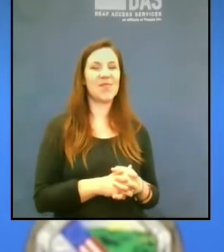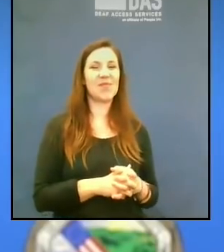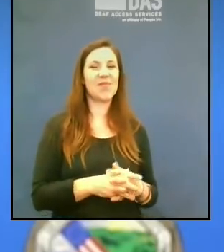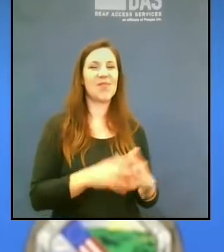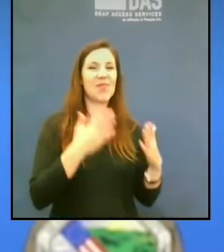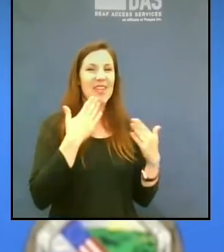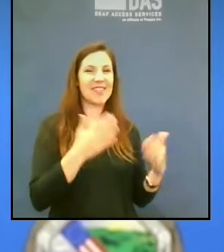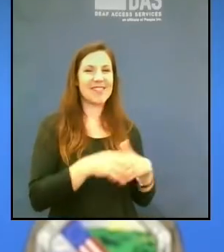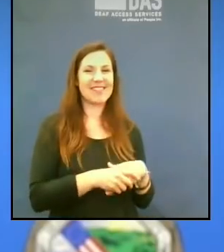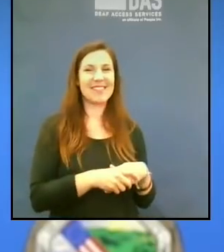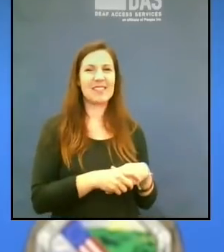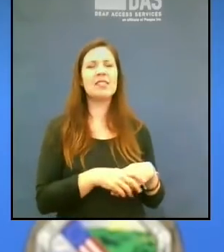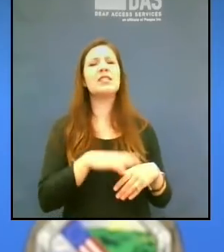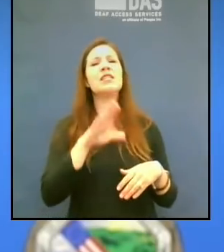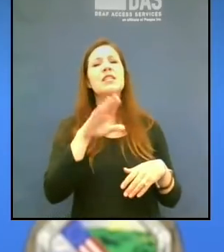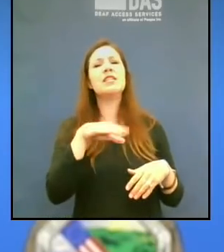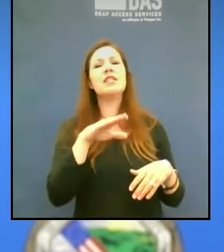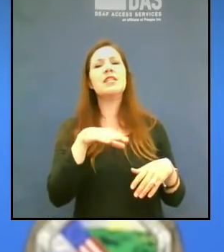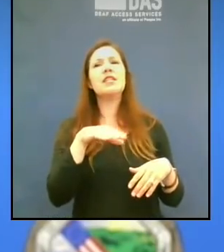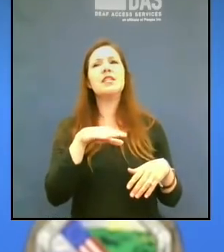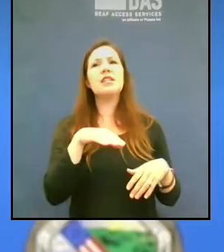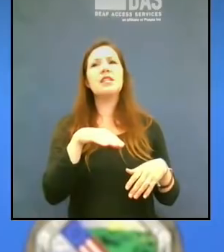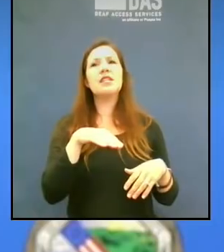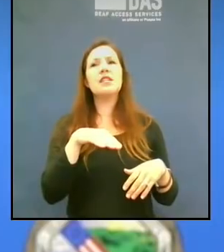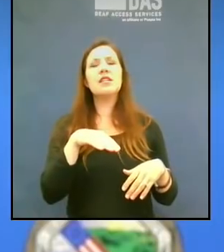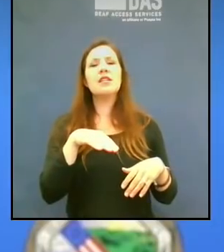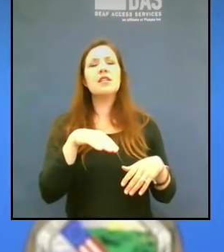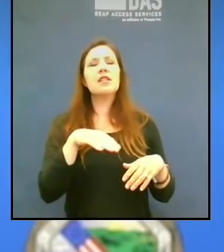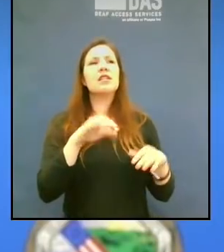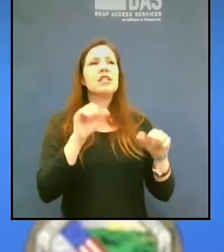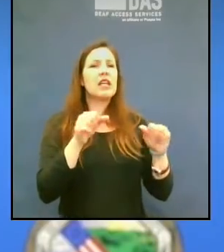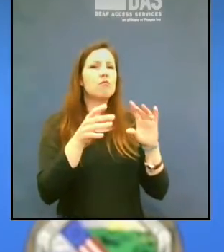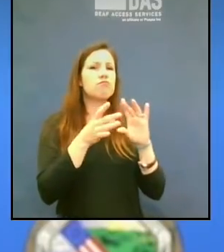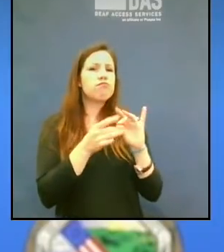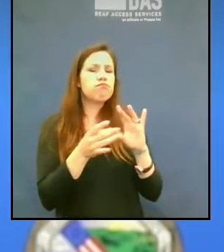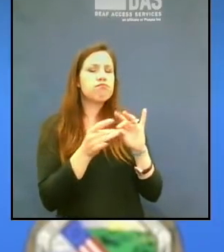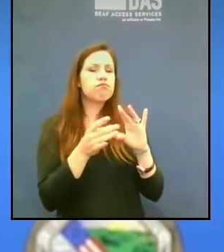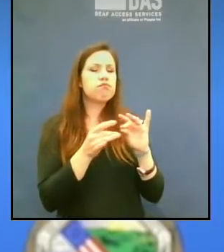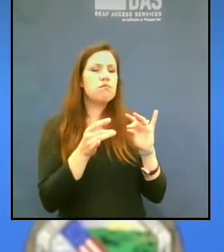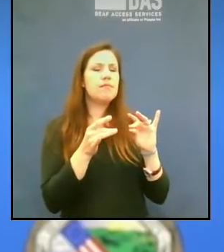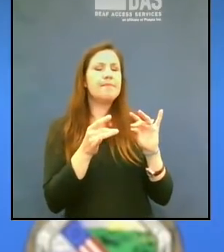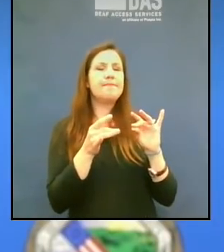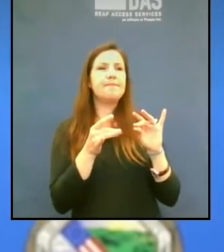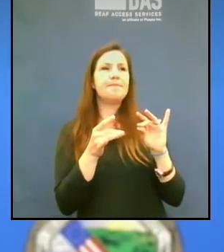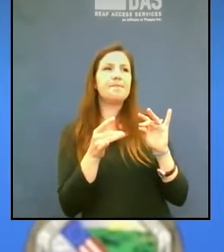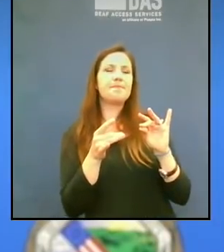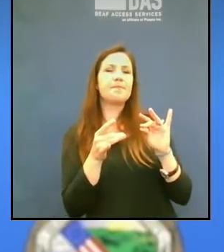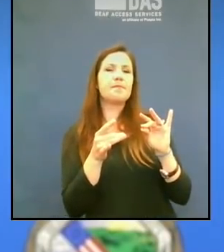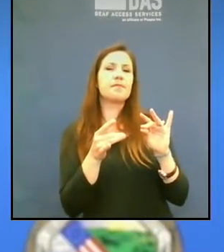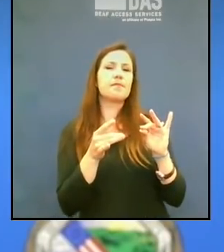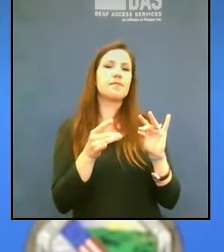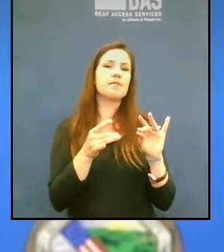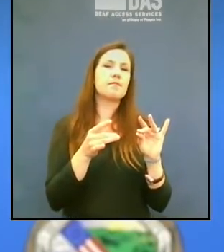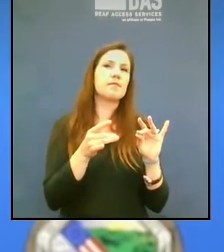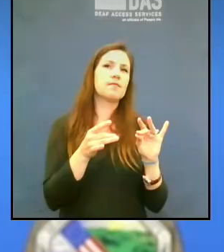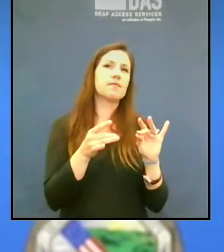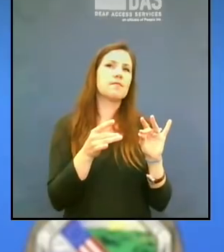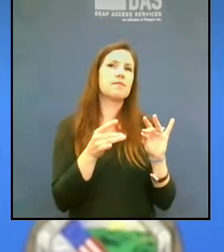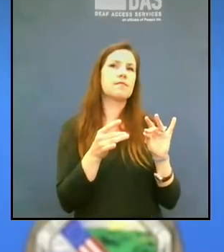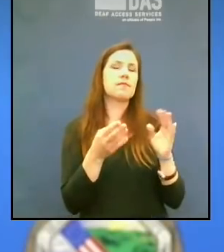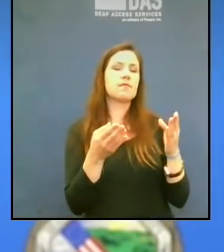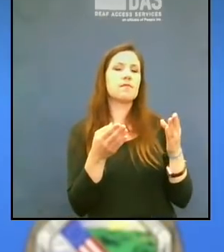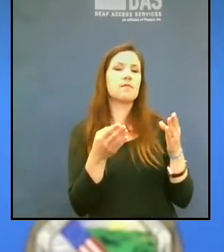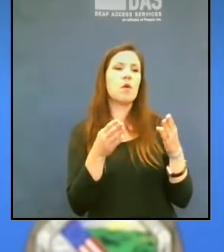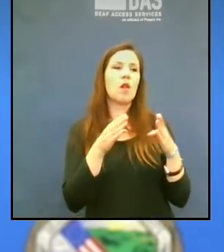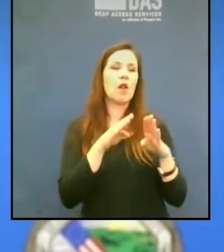Yes, thank you. Can you talk a bit about just what trends are as far as closing what the deficit that exists now, given